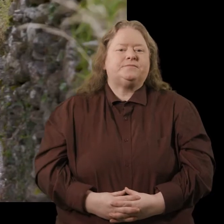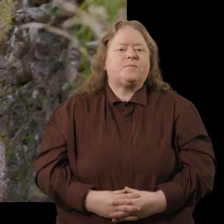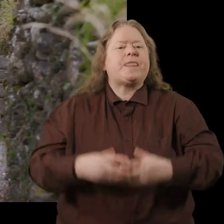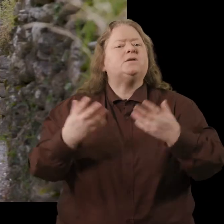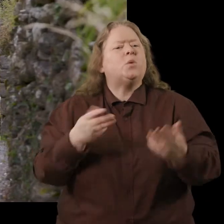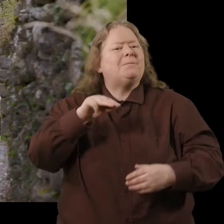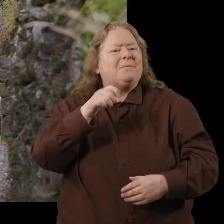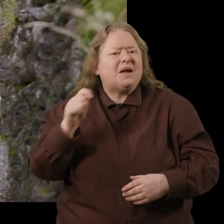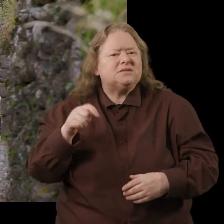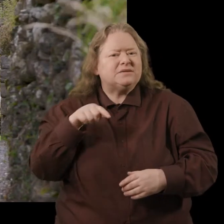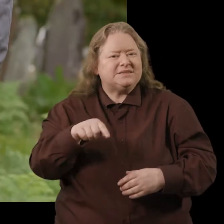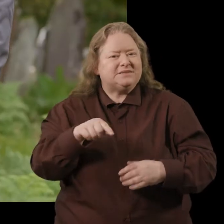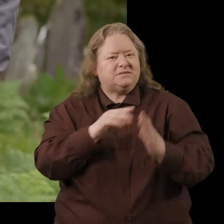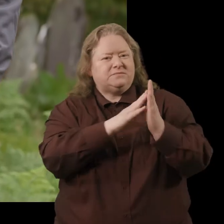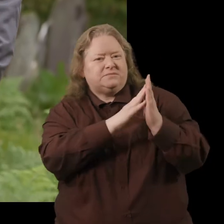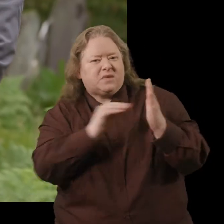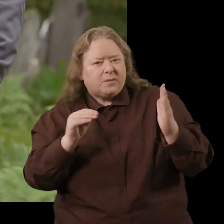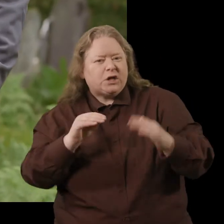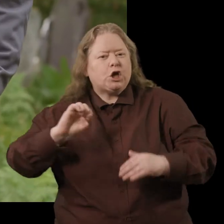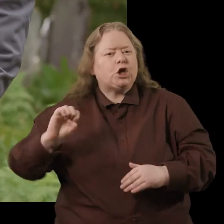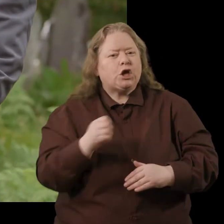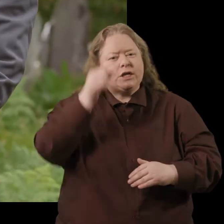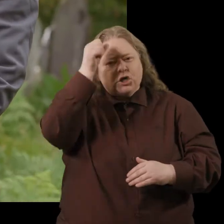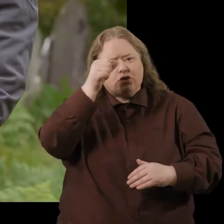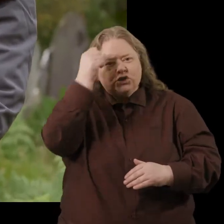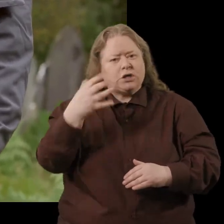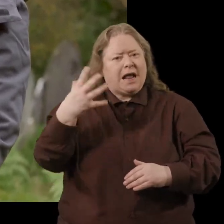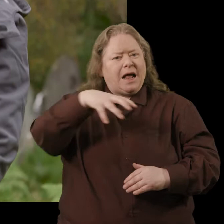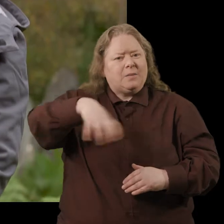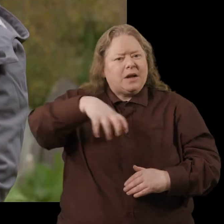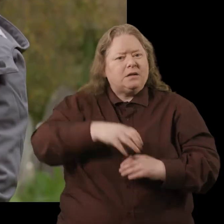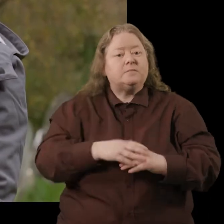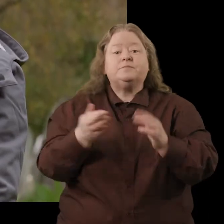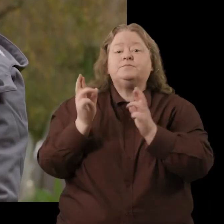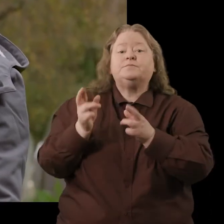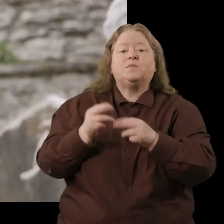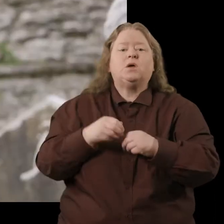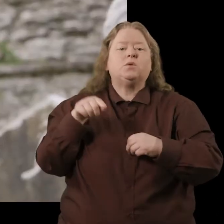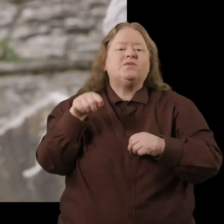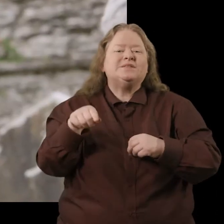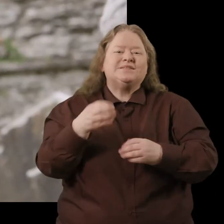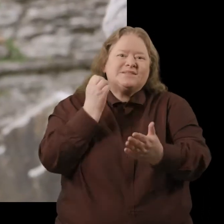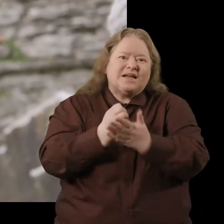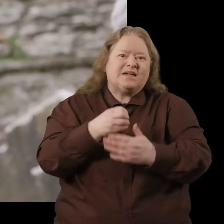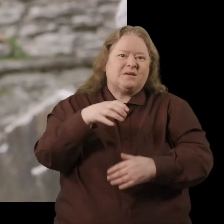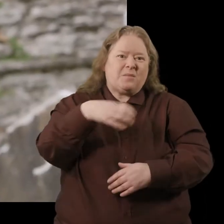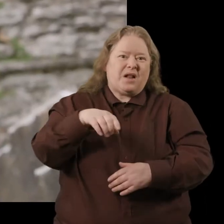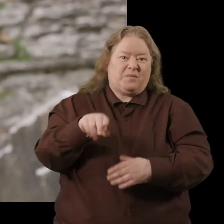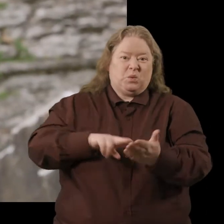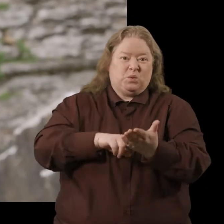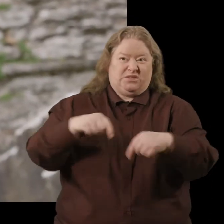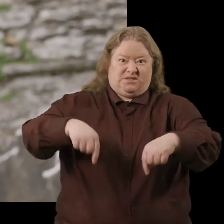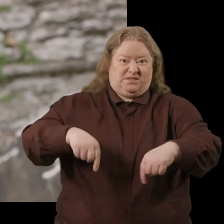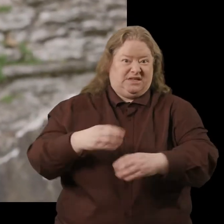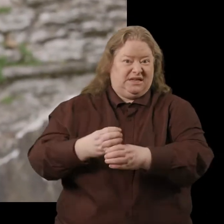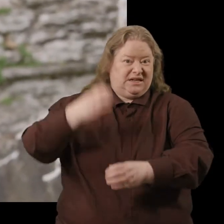So Matt, this is a replica early Christian handbell. Yeah, so this is exactly the kind of bell that would have been used in